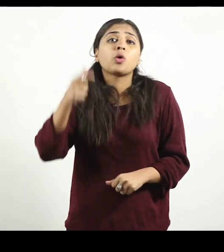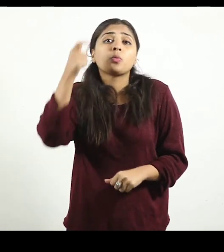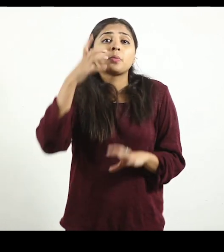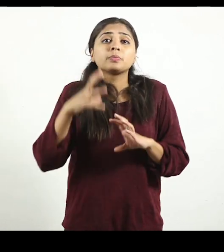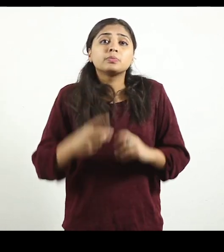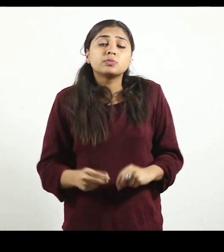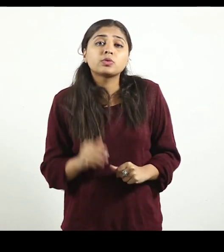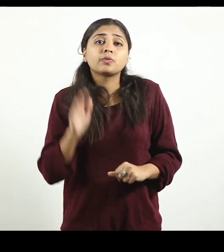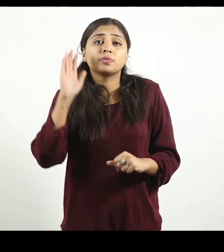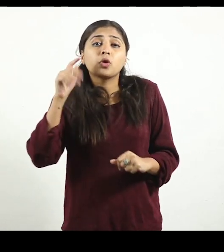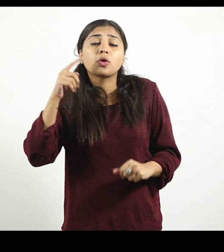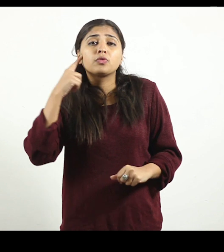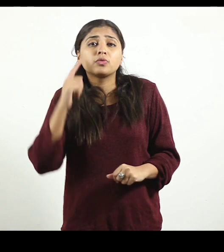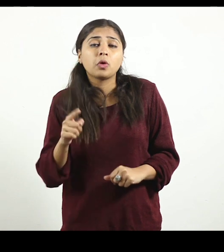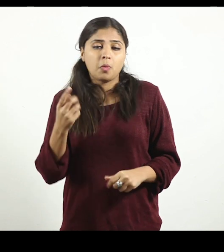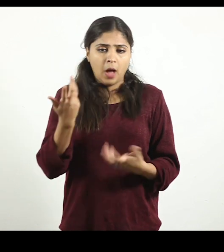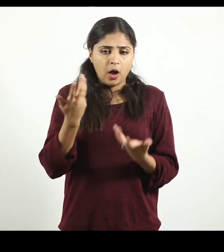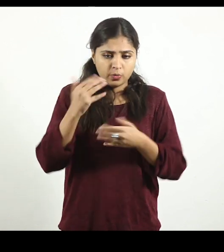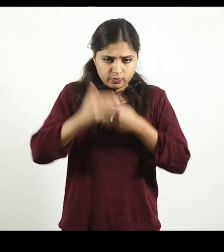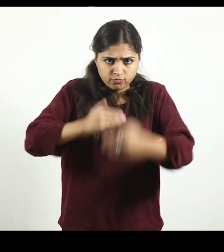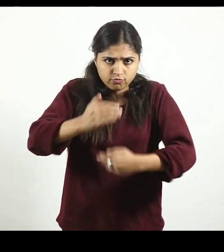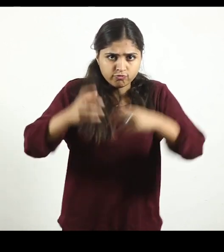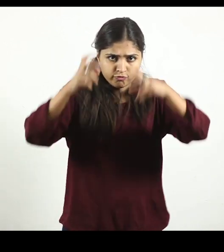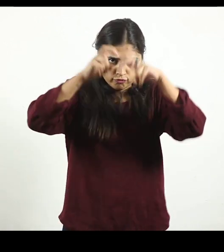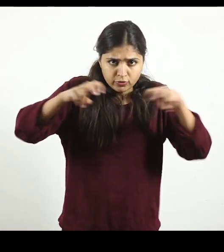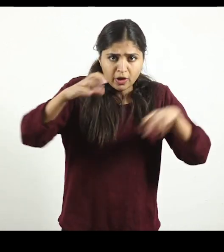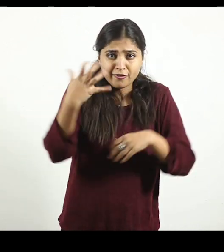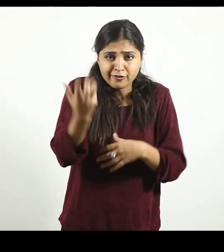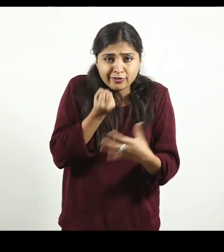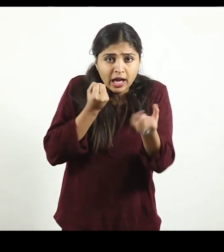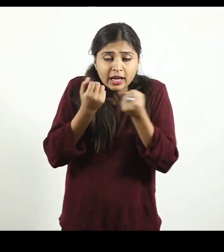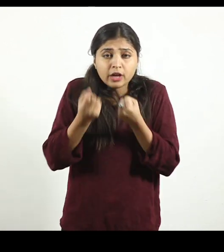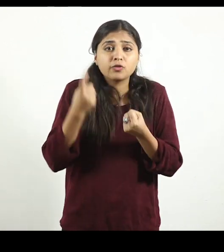out solution for a complex issue.